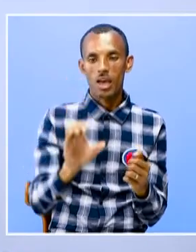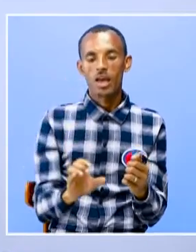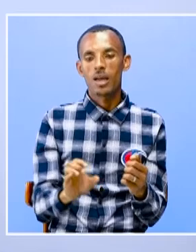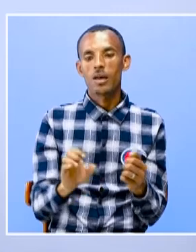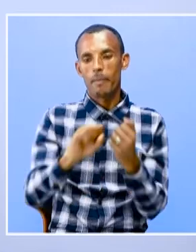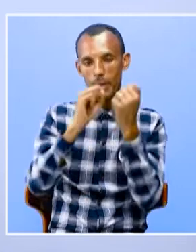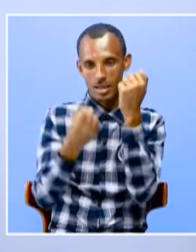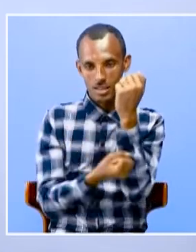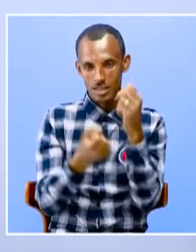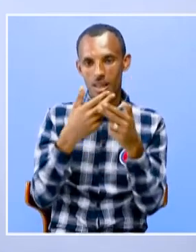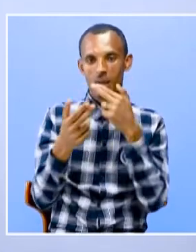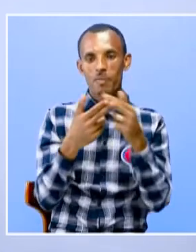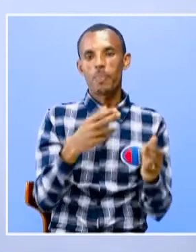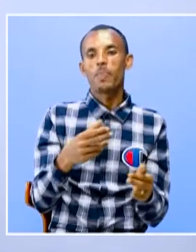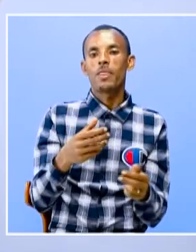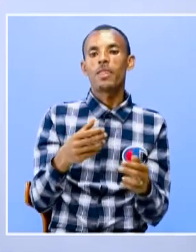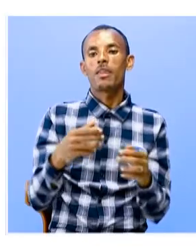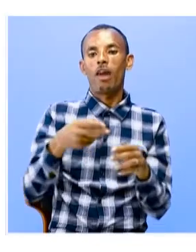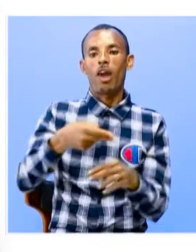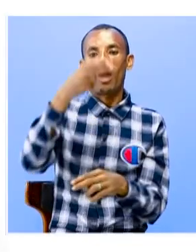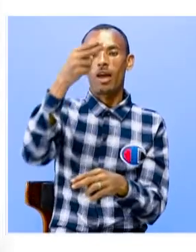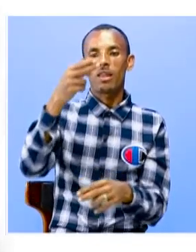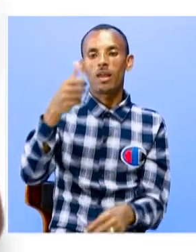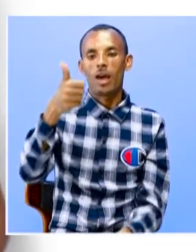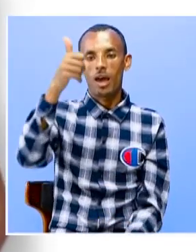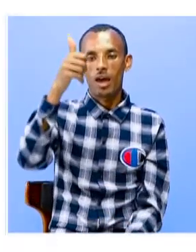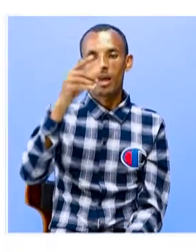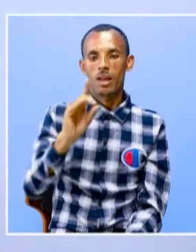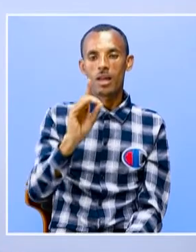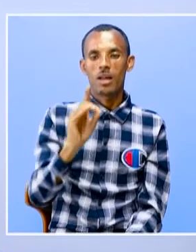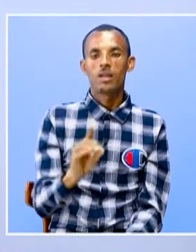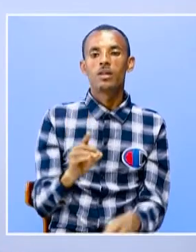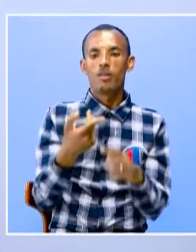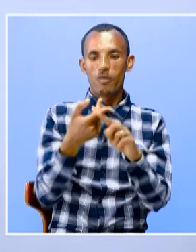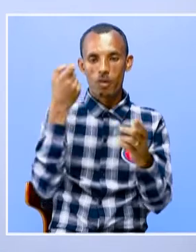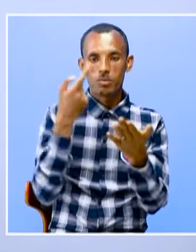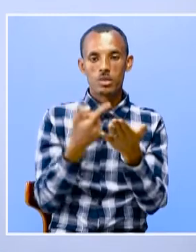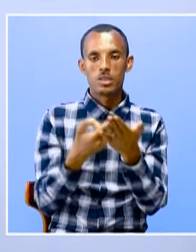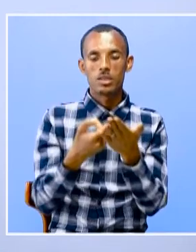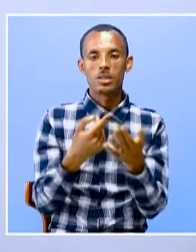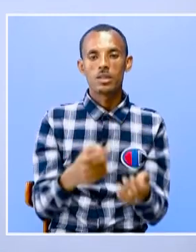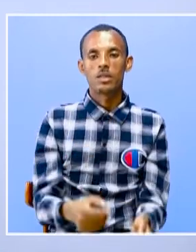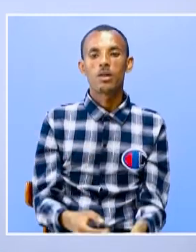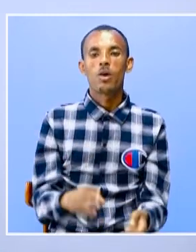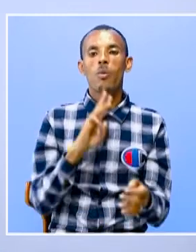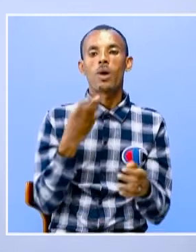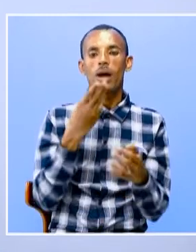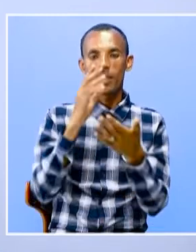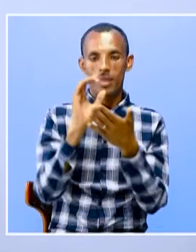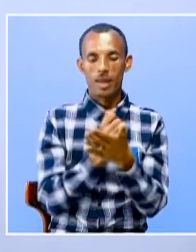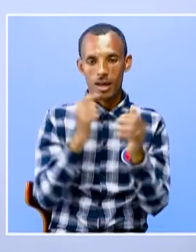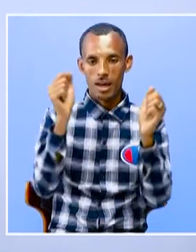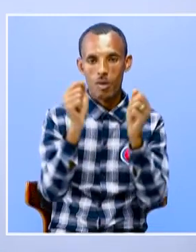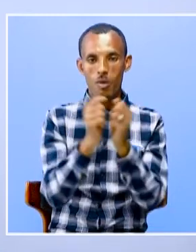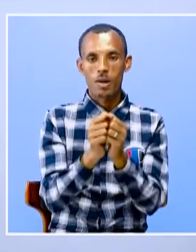times AD. The height is AD. Therefore, from this, we can take a common